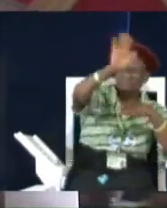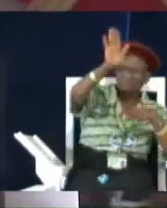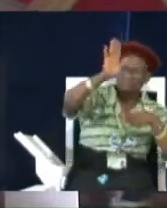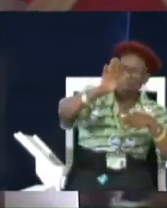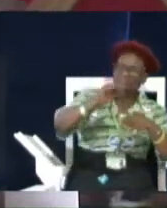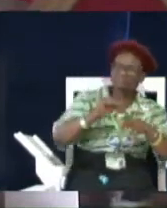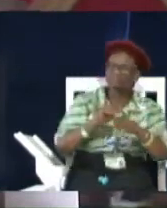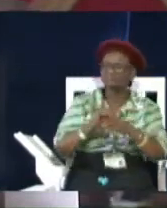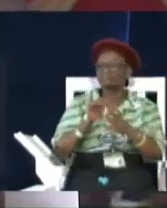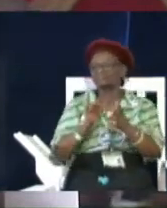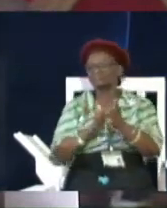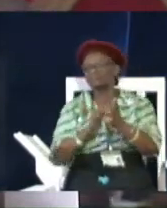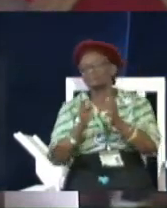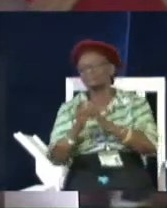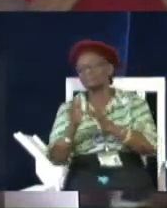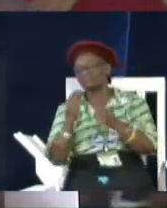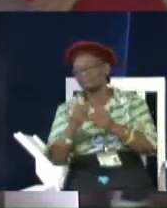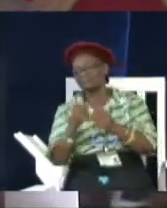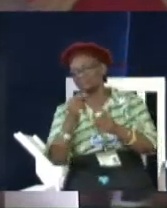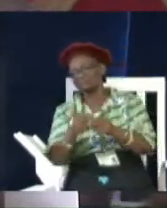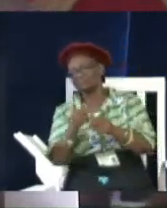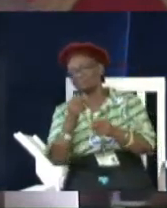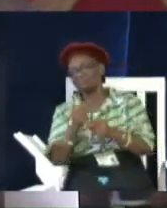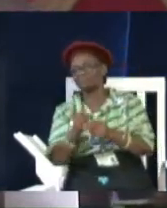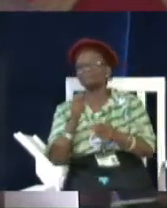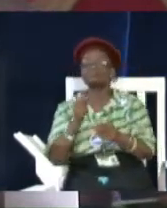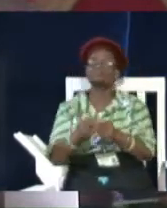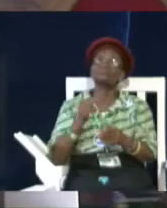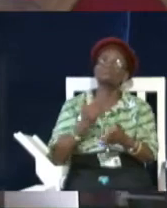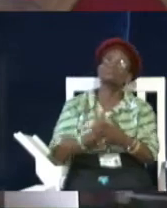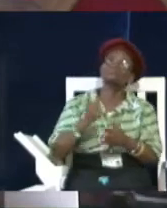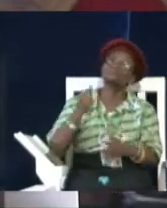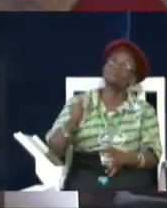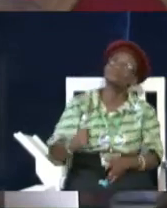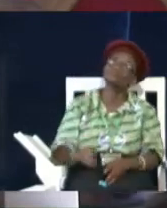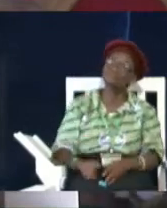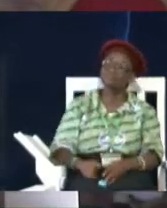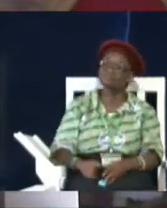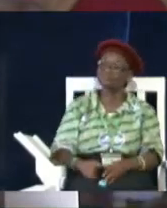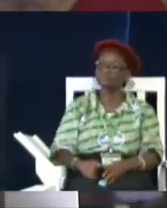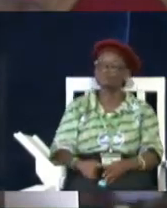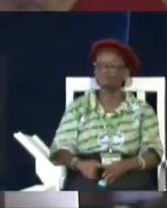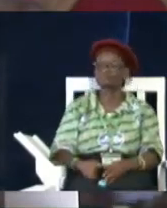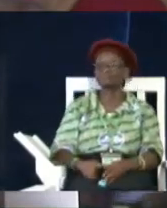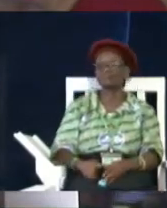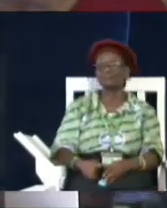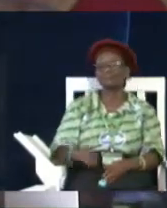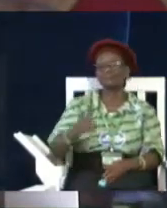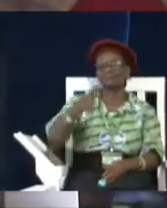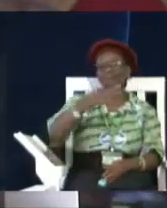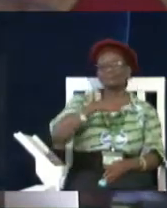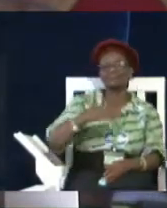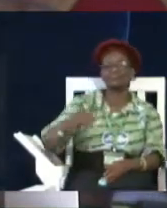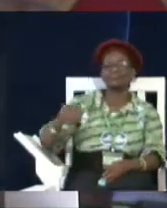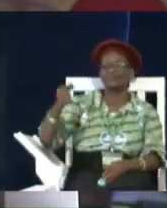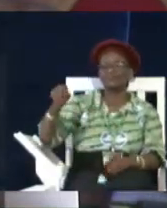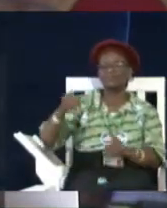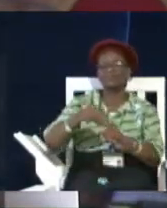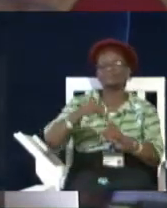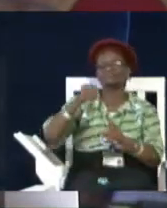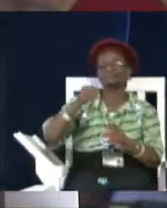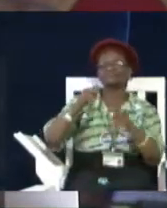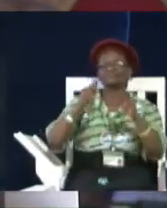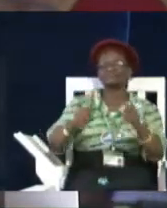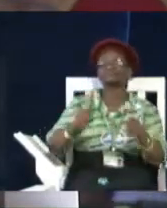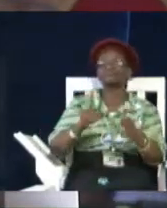Yeah. And the particular person that